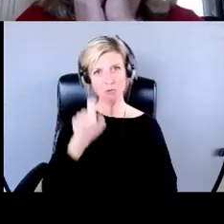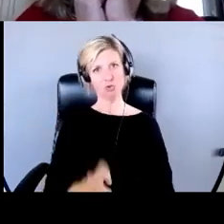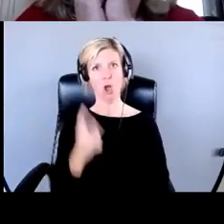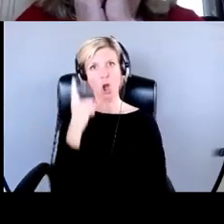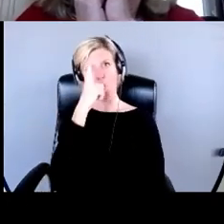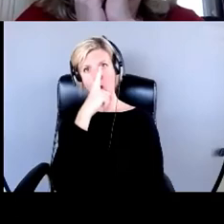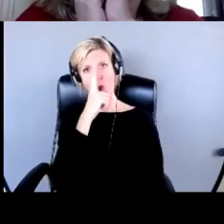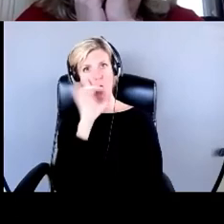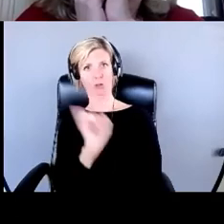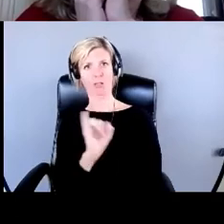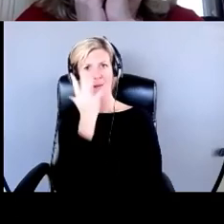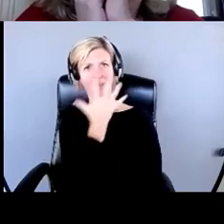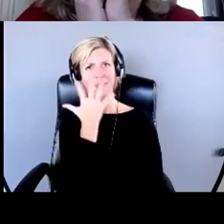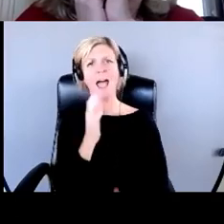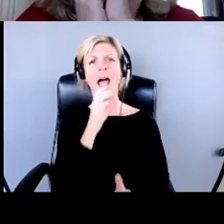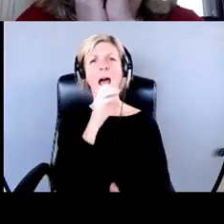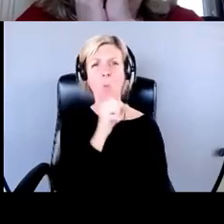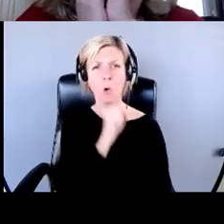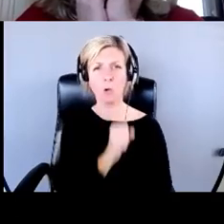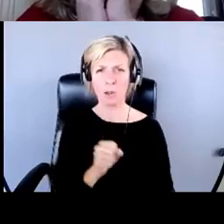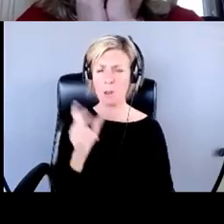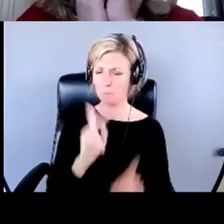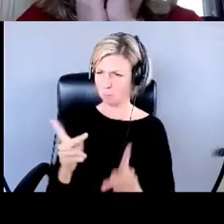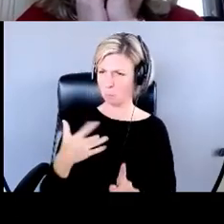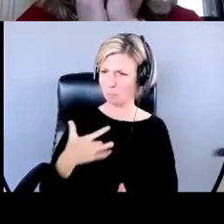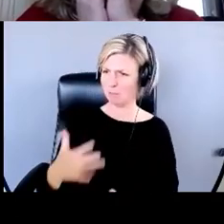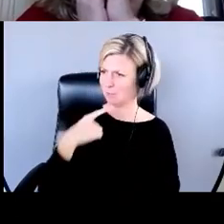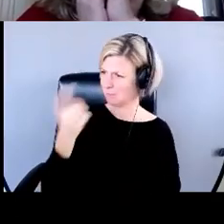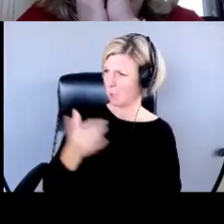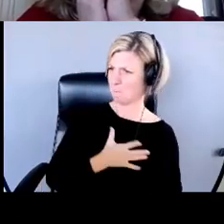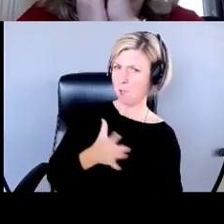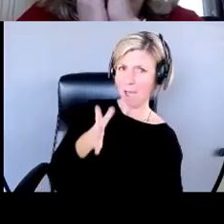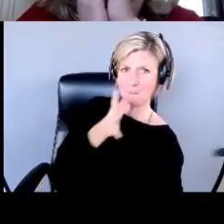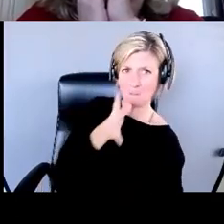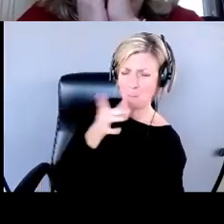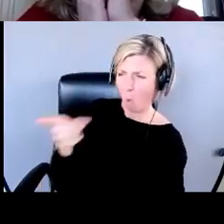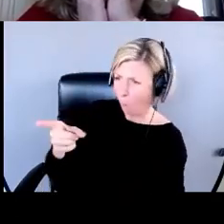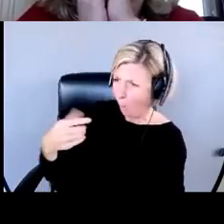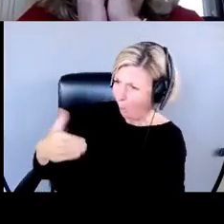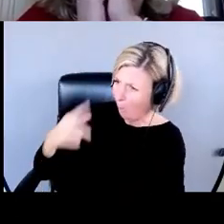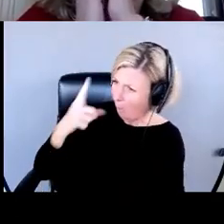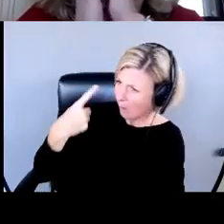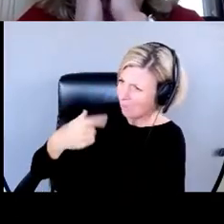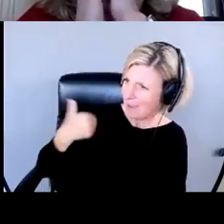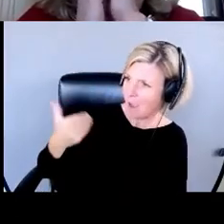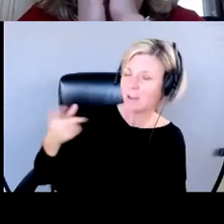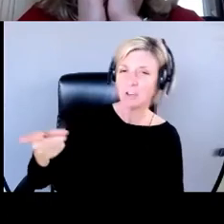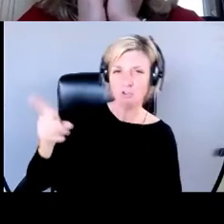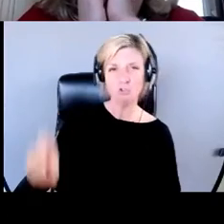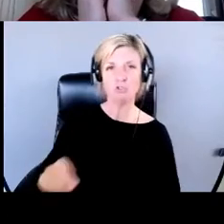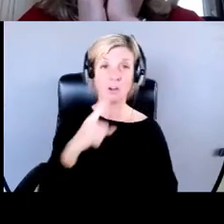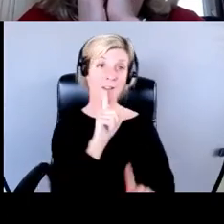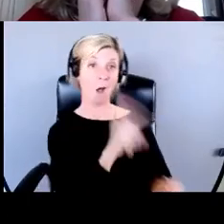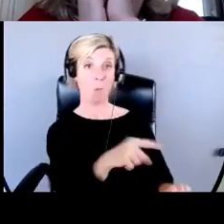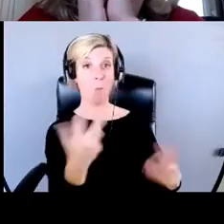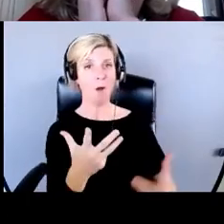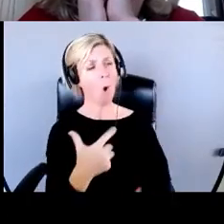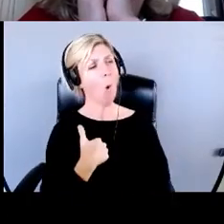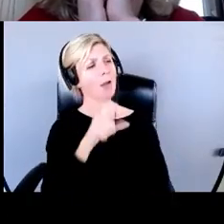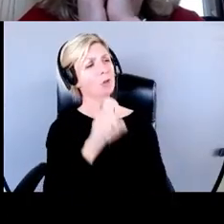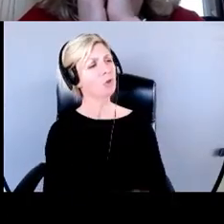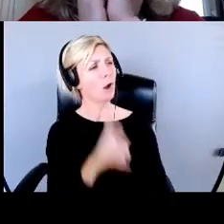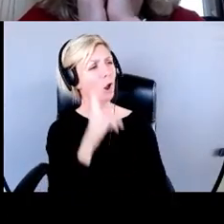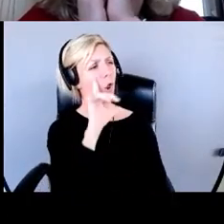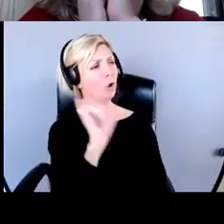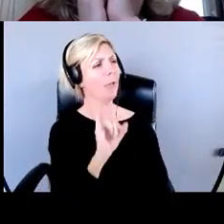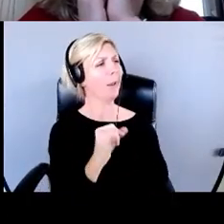mother that all the time. And I encourage her to say, I wonder what am I supposed to look like? Because it just depends where a person has